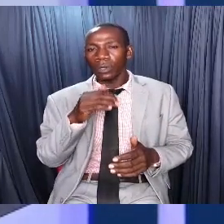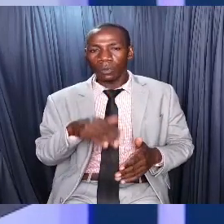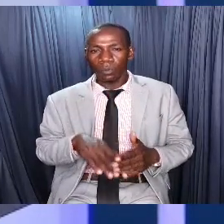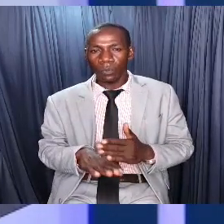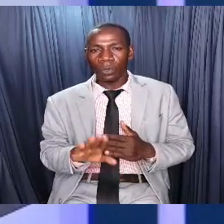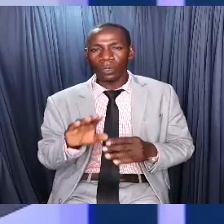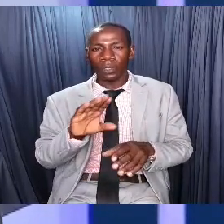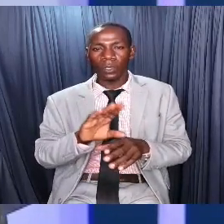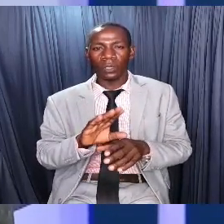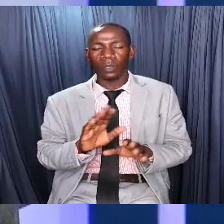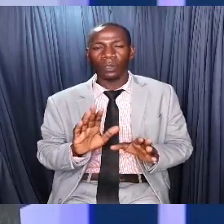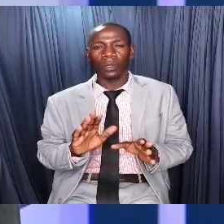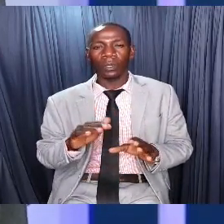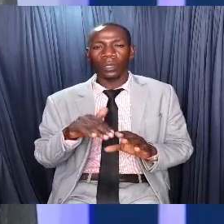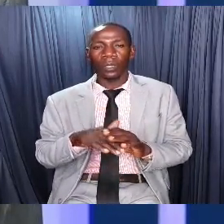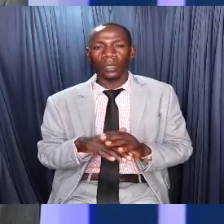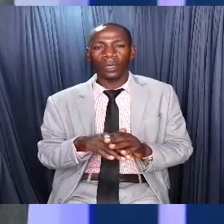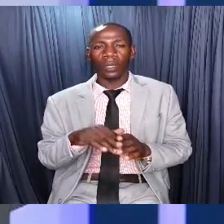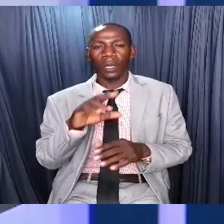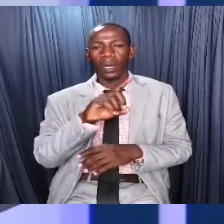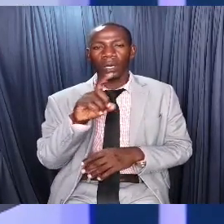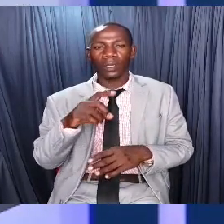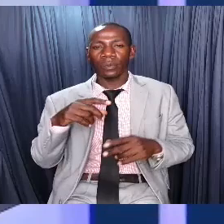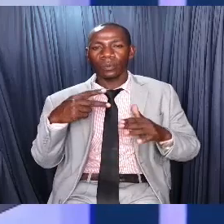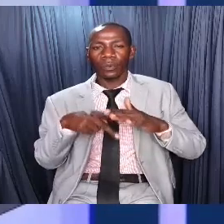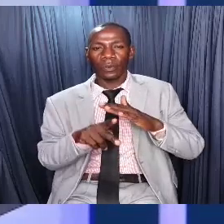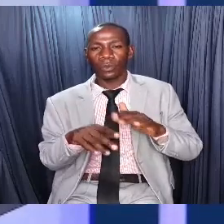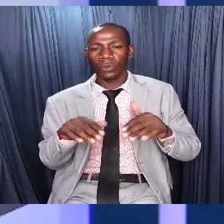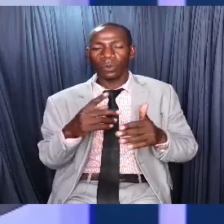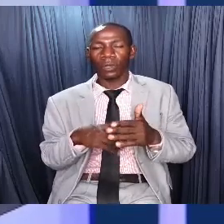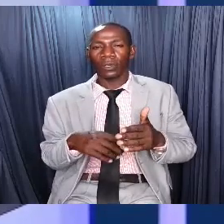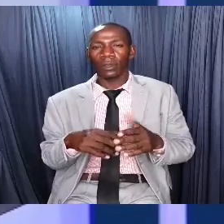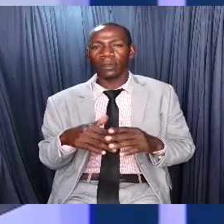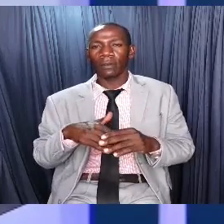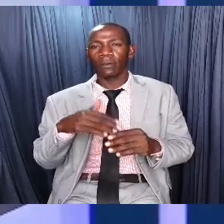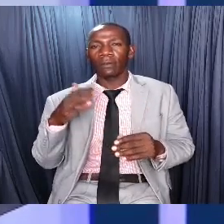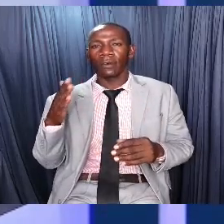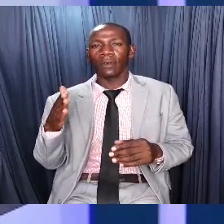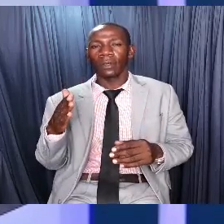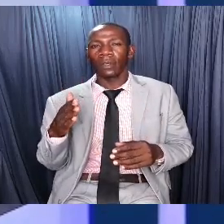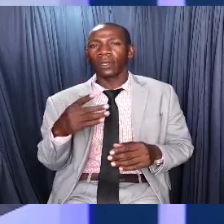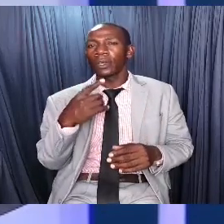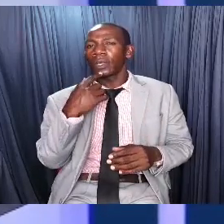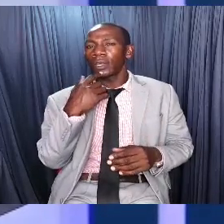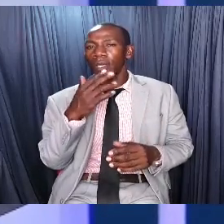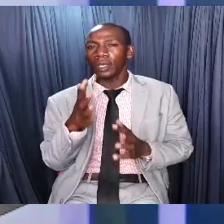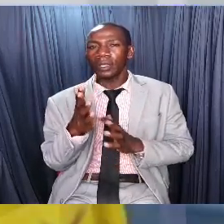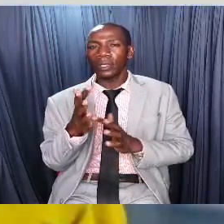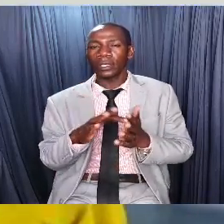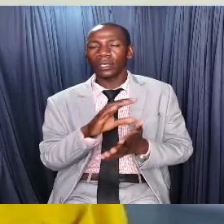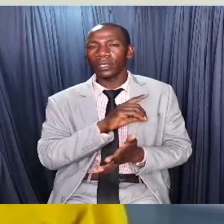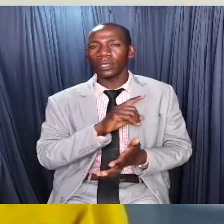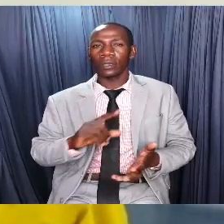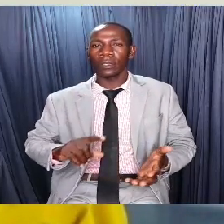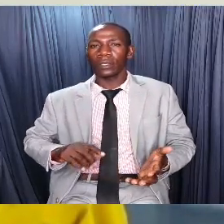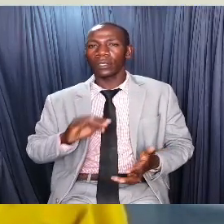masinagogi. He never went to the chiefs of the synagogue. Or asking the apostle, what should I do? Anasema Yesu Kristo. He found